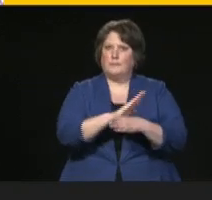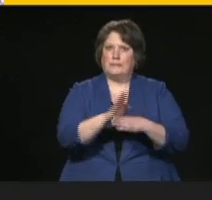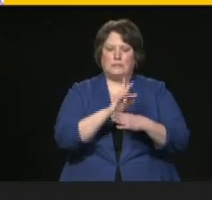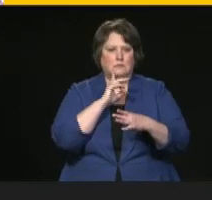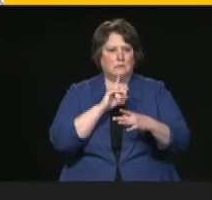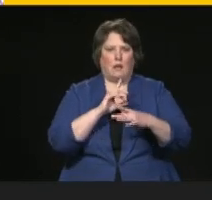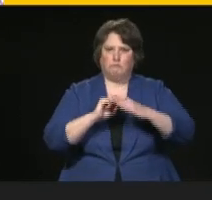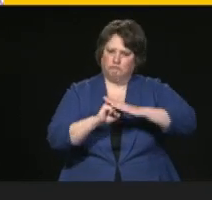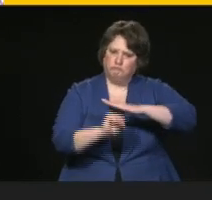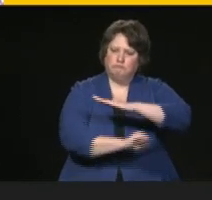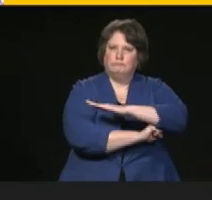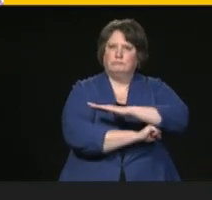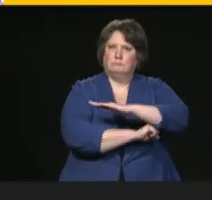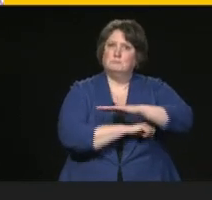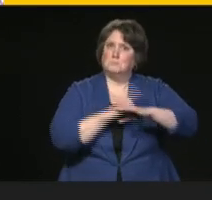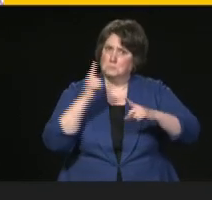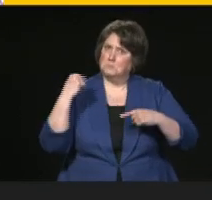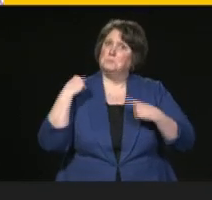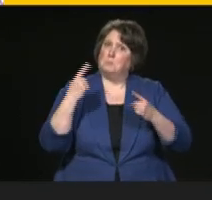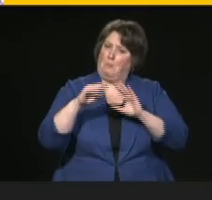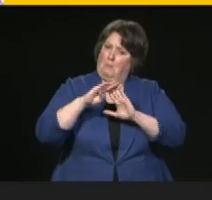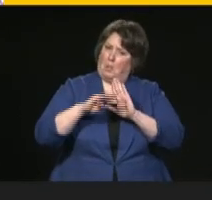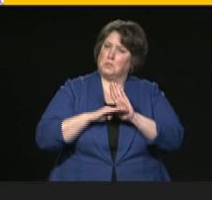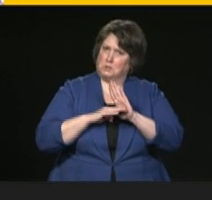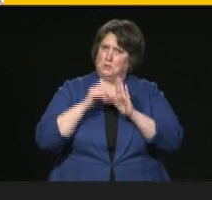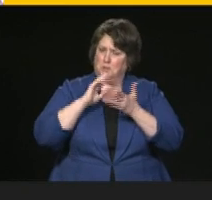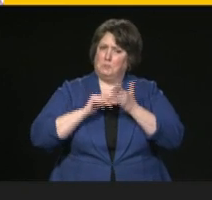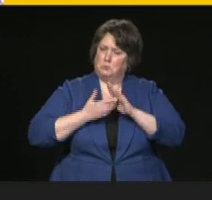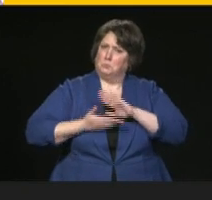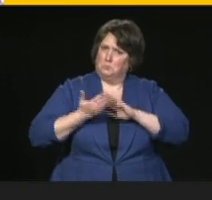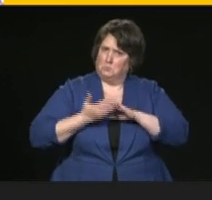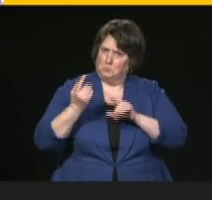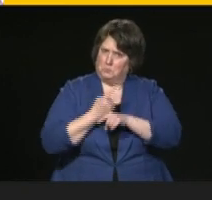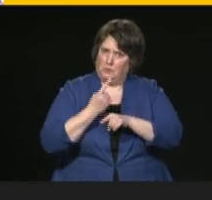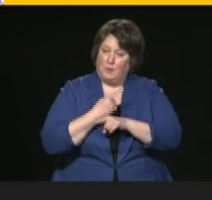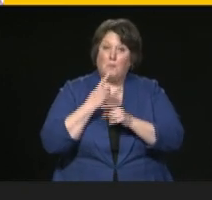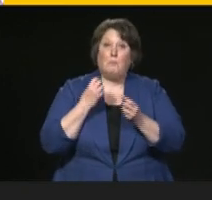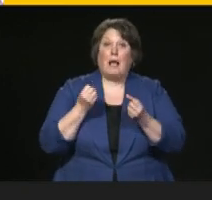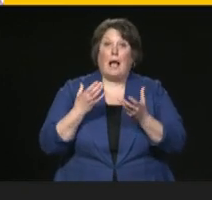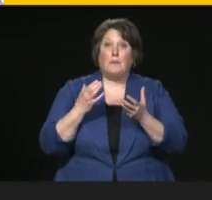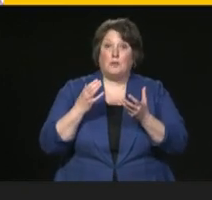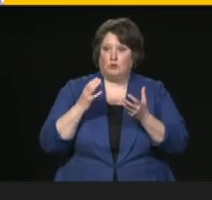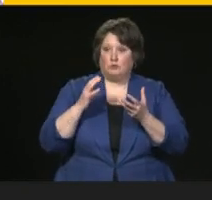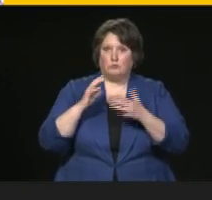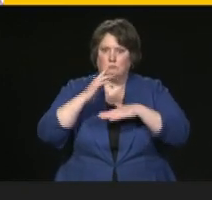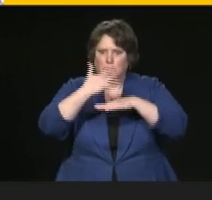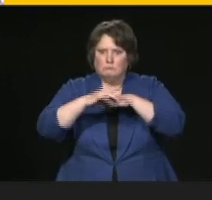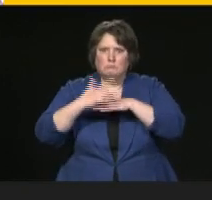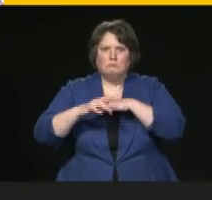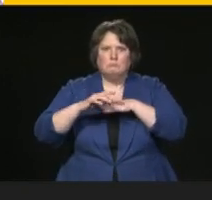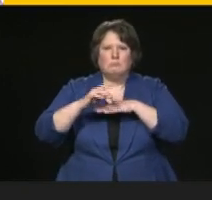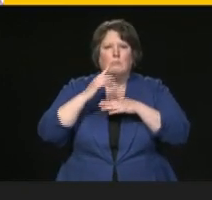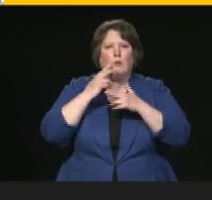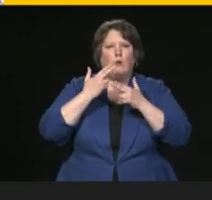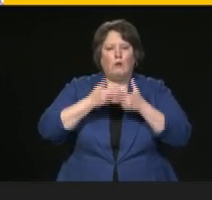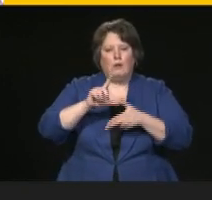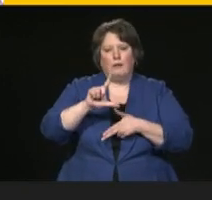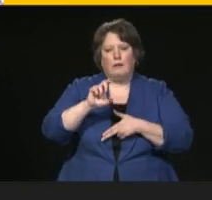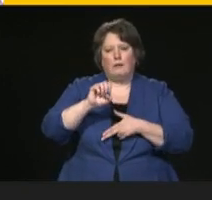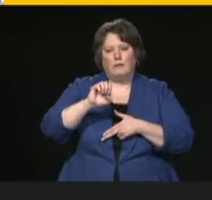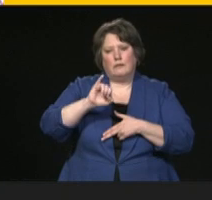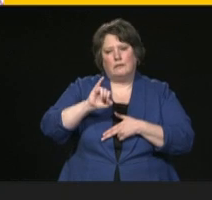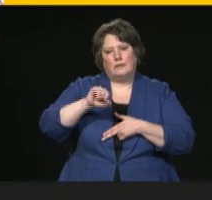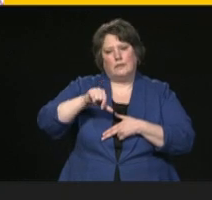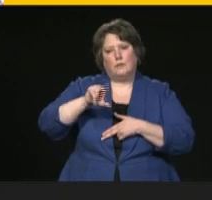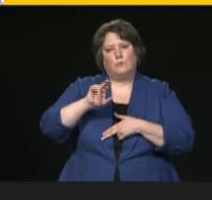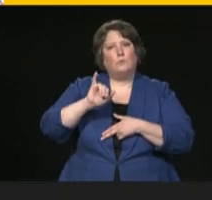circumstances, but the level of liquidity has been well below normal. Accordingly, we have announced today that we will begin